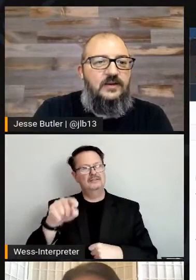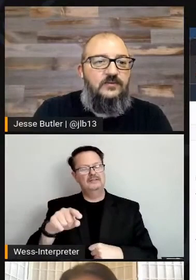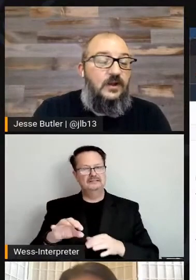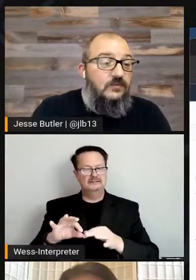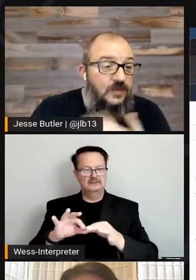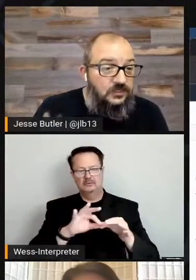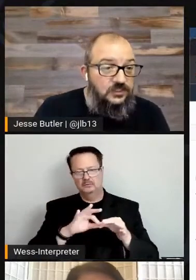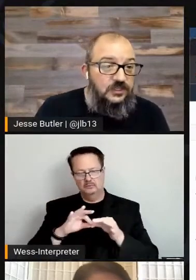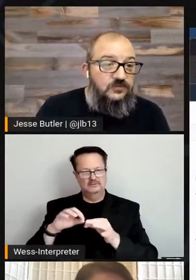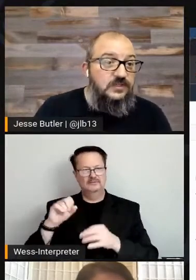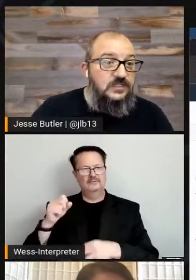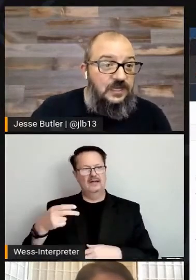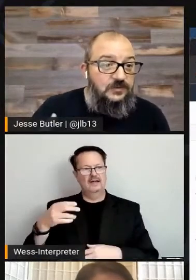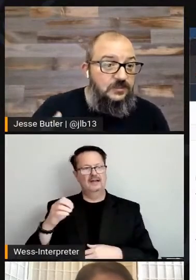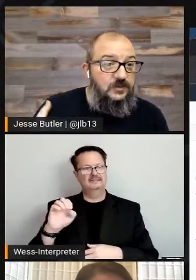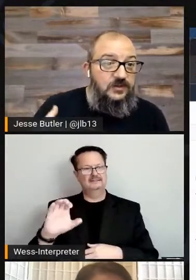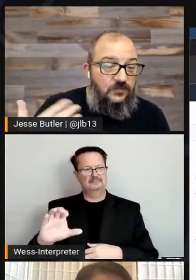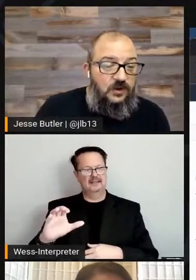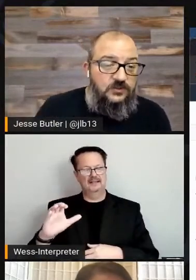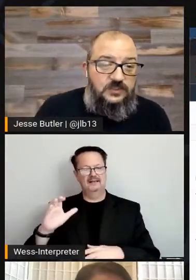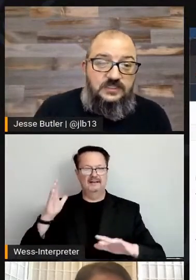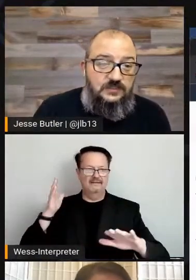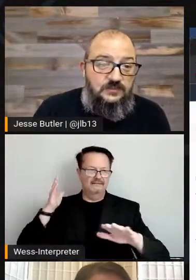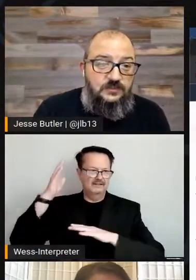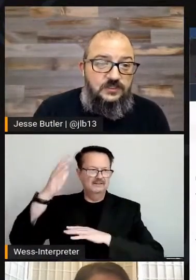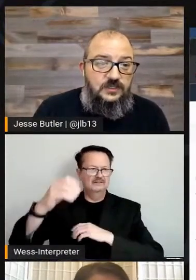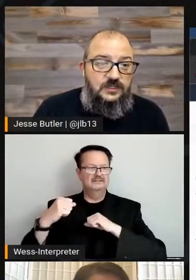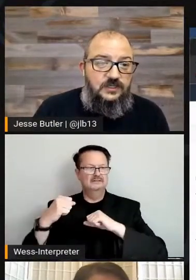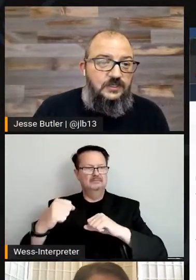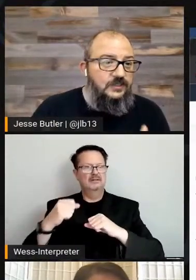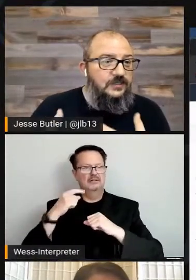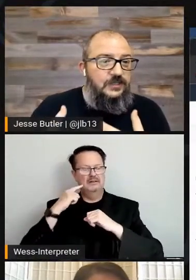spec eventually for stability for all three signals,